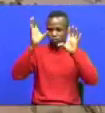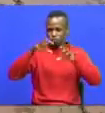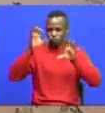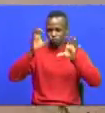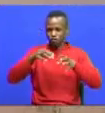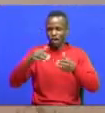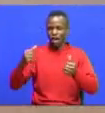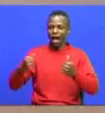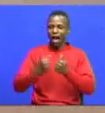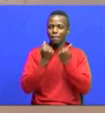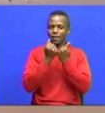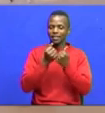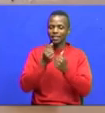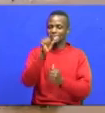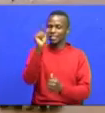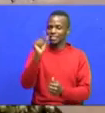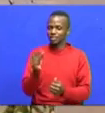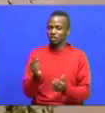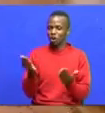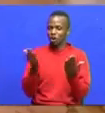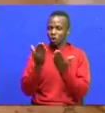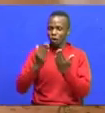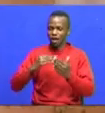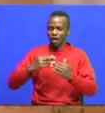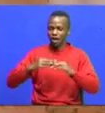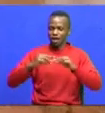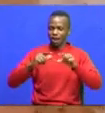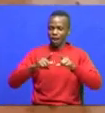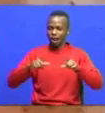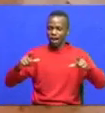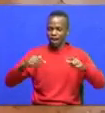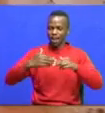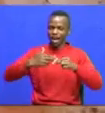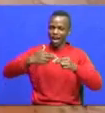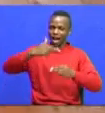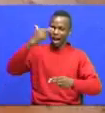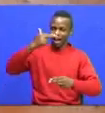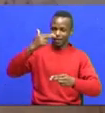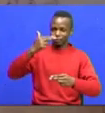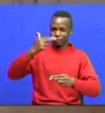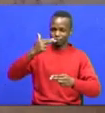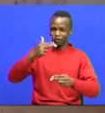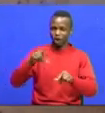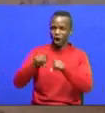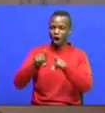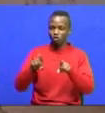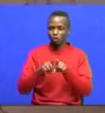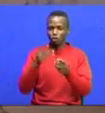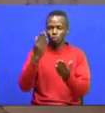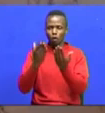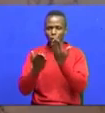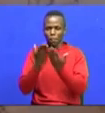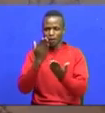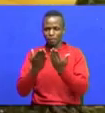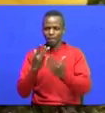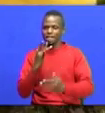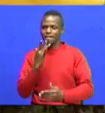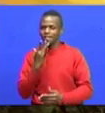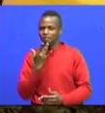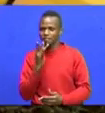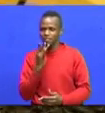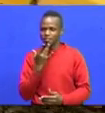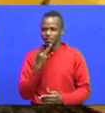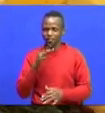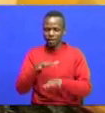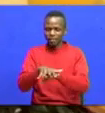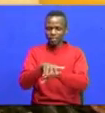in parts of the region, where elevated rainfall is anticipated. In contrast, probabilities favor an average or delayed onset